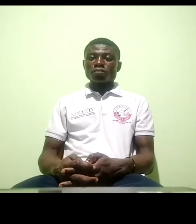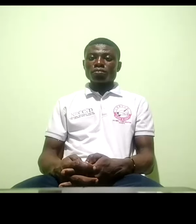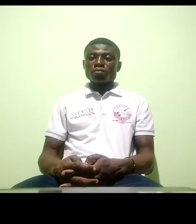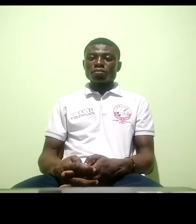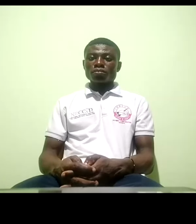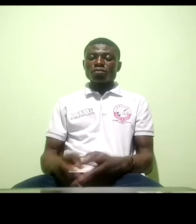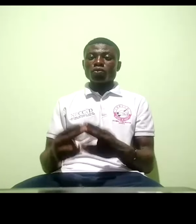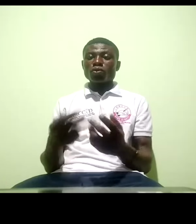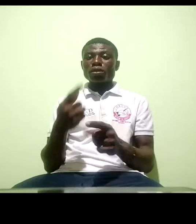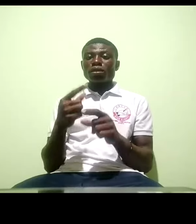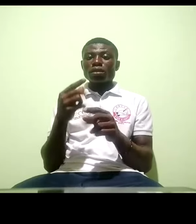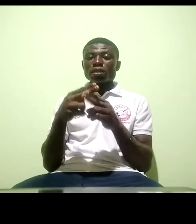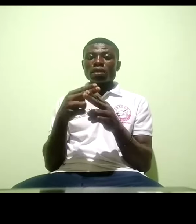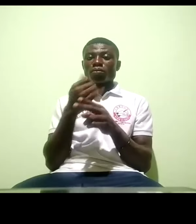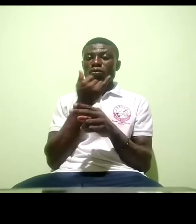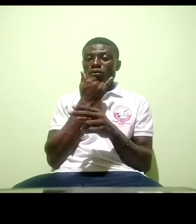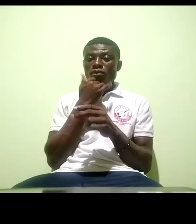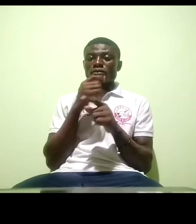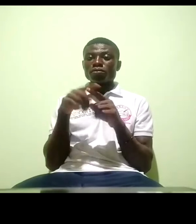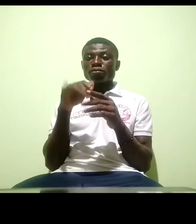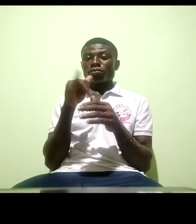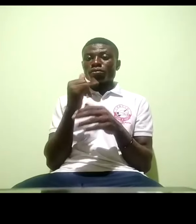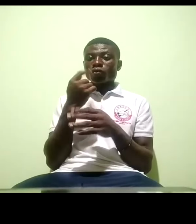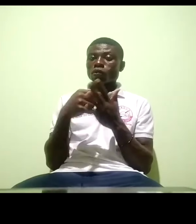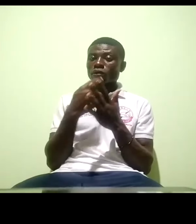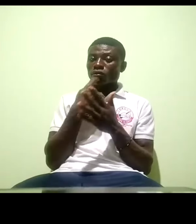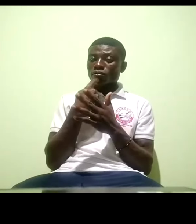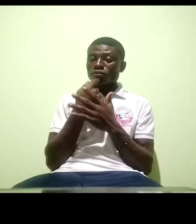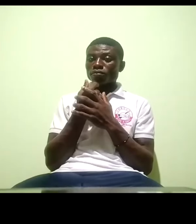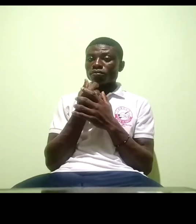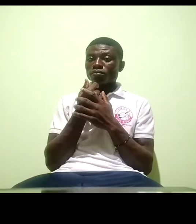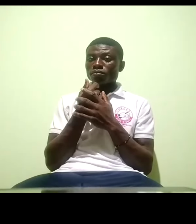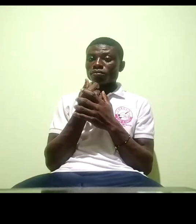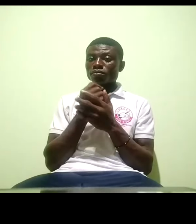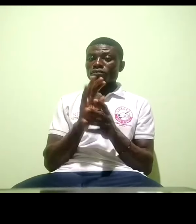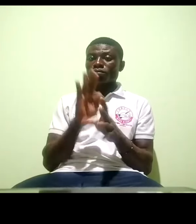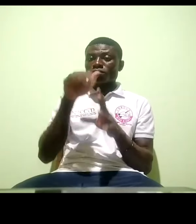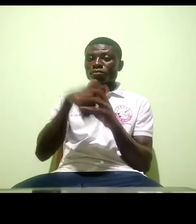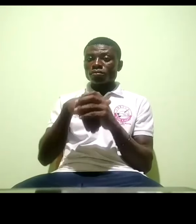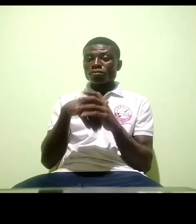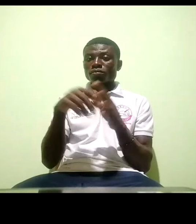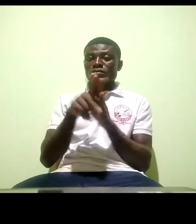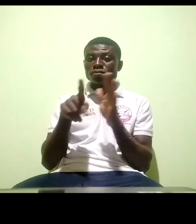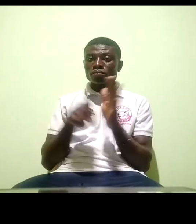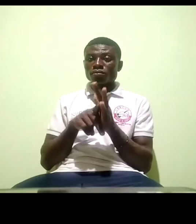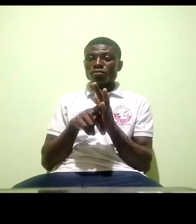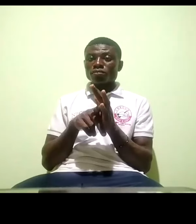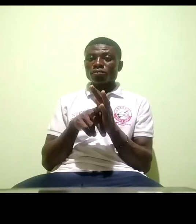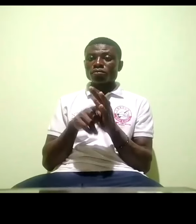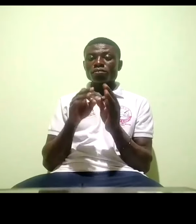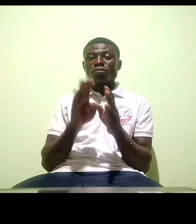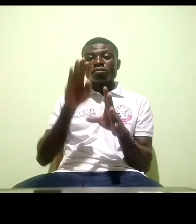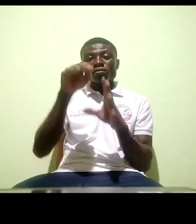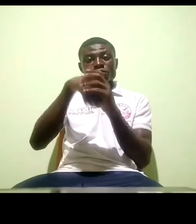the name correctly, Aneke, that the inclusive policy is there in, if there is a